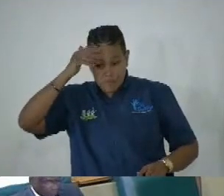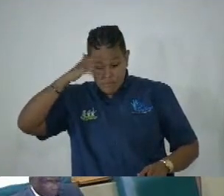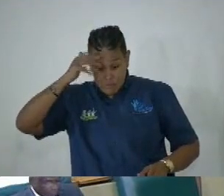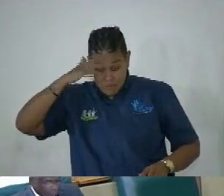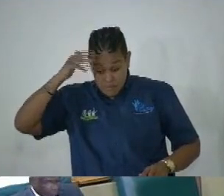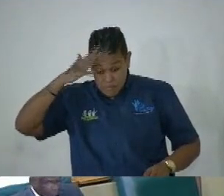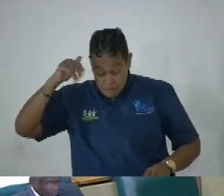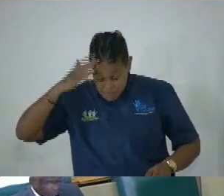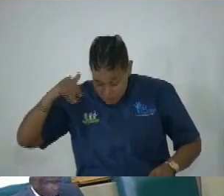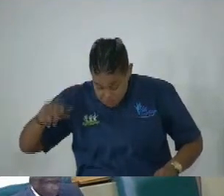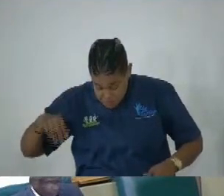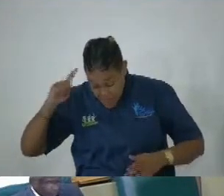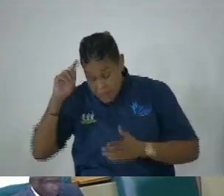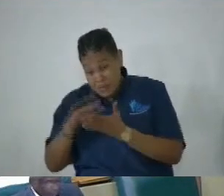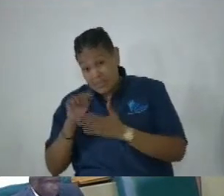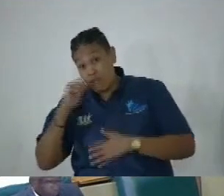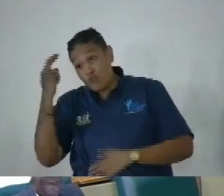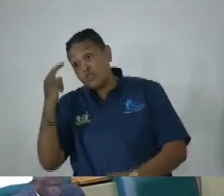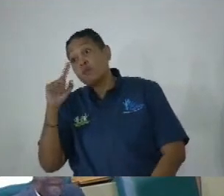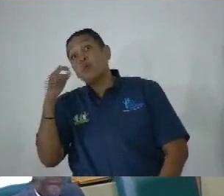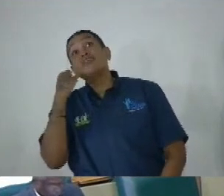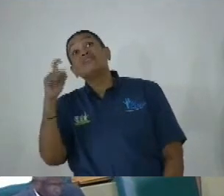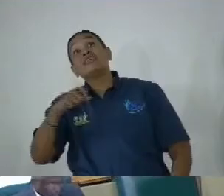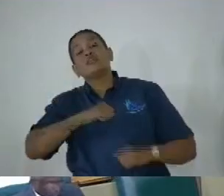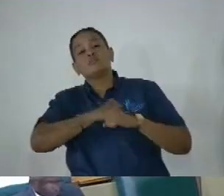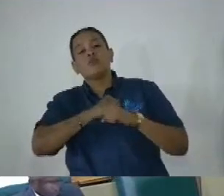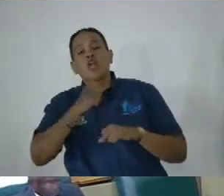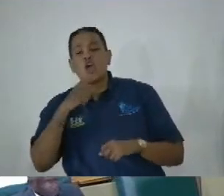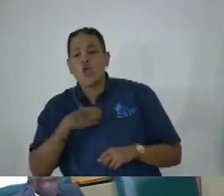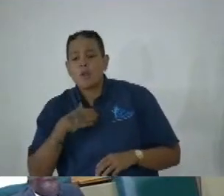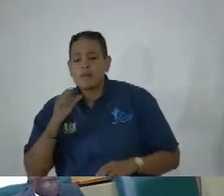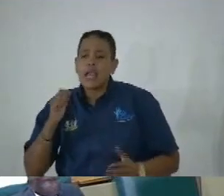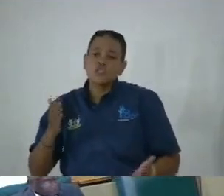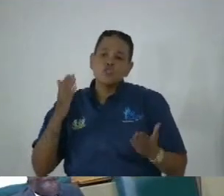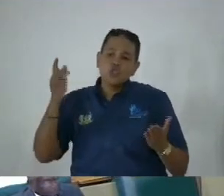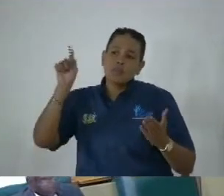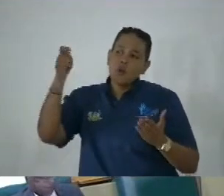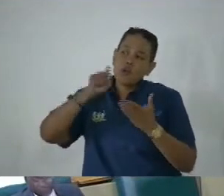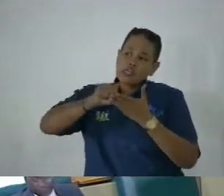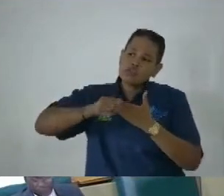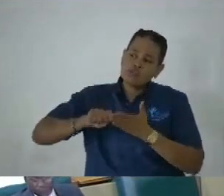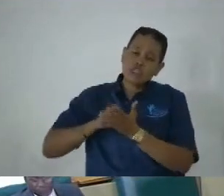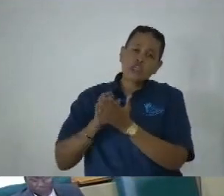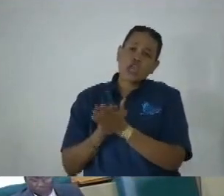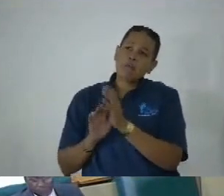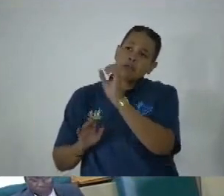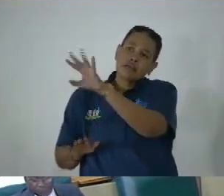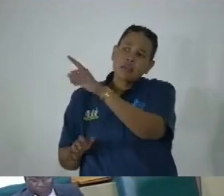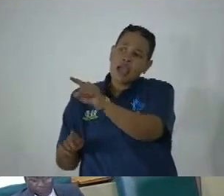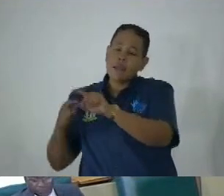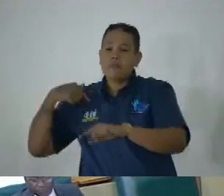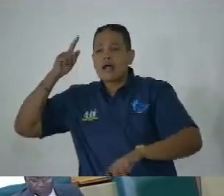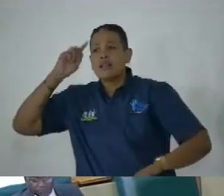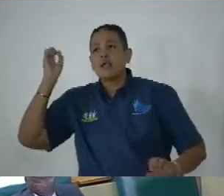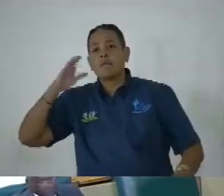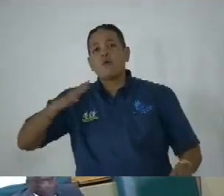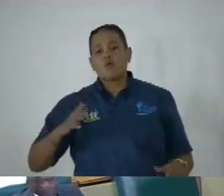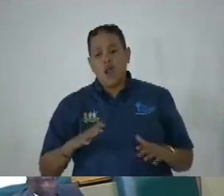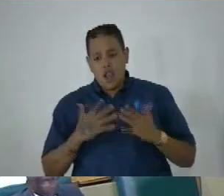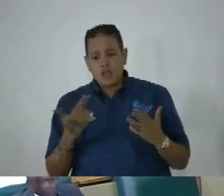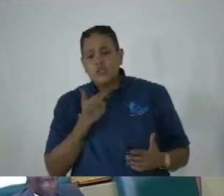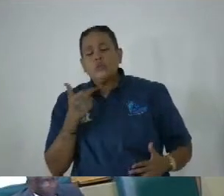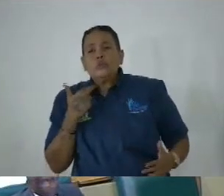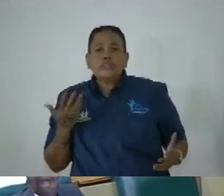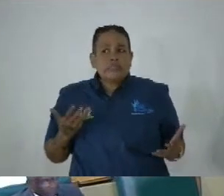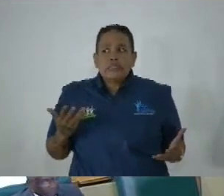of course, they need protection. And complainant may submit only a written document. I think that puts great and undue risk